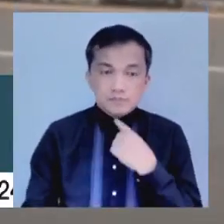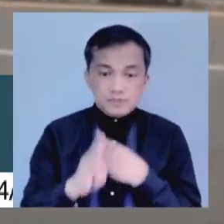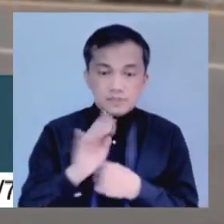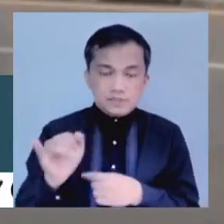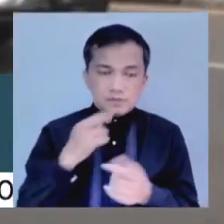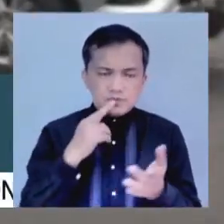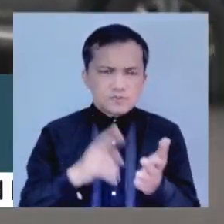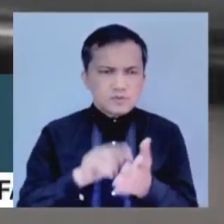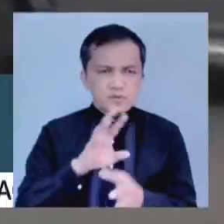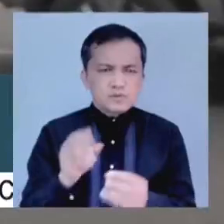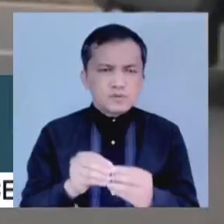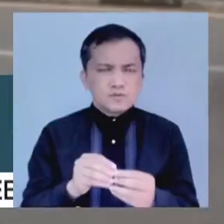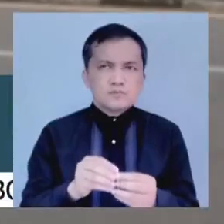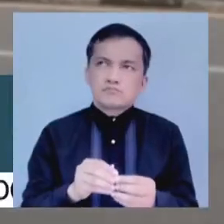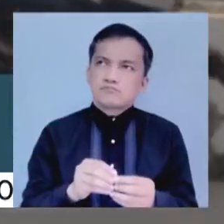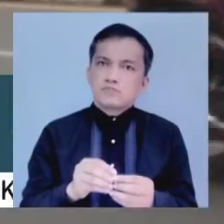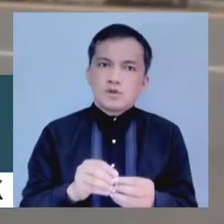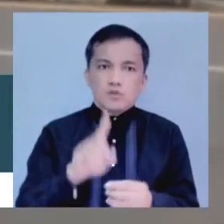of